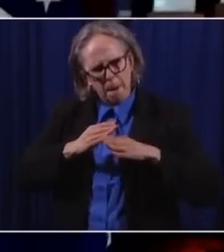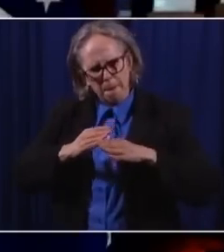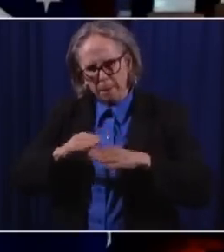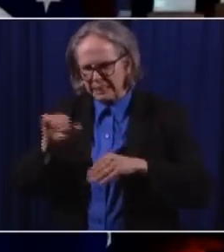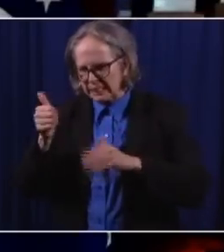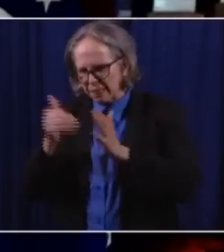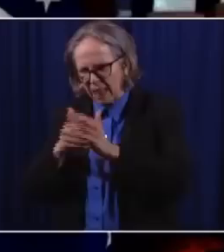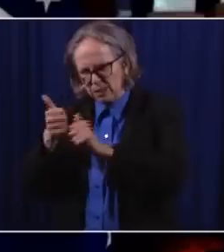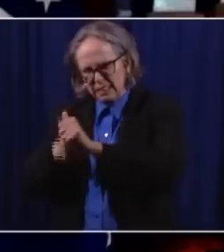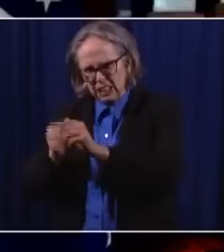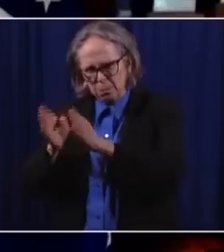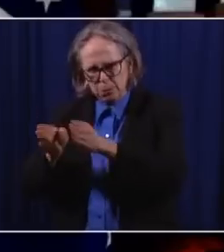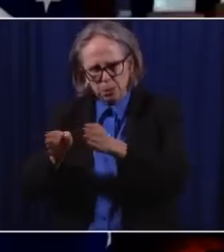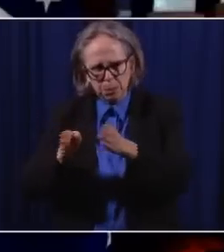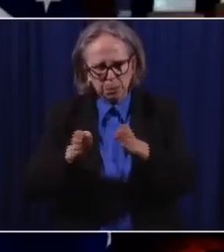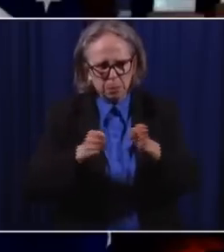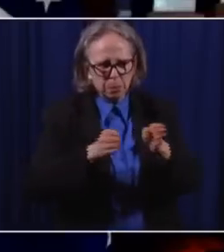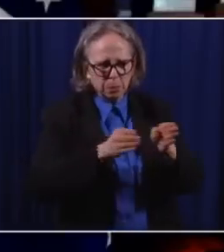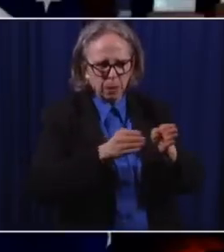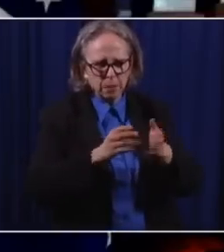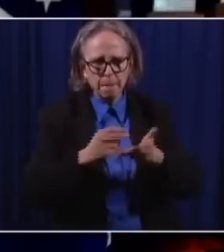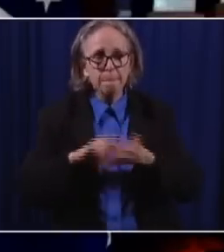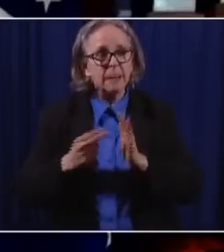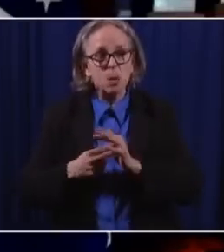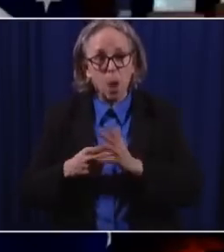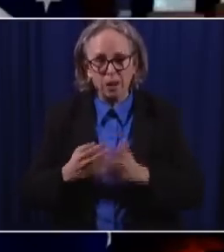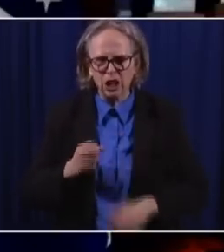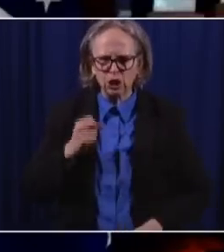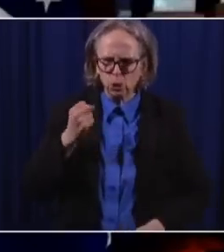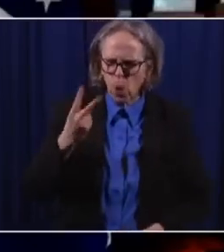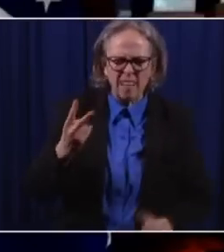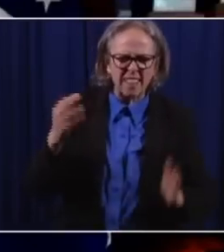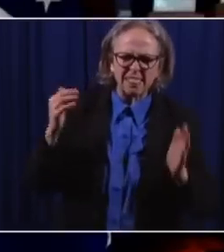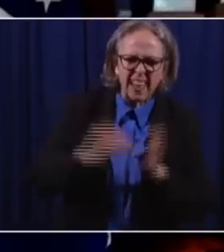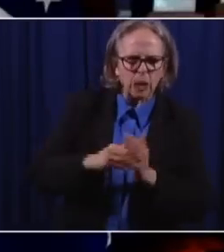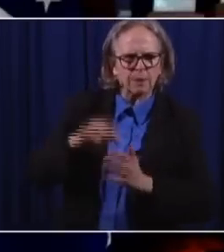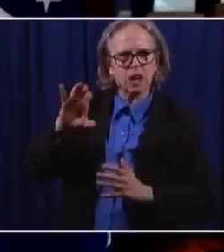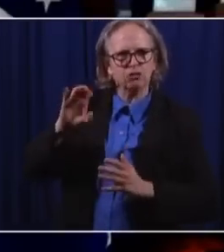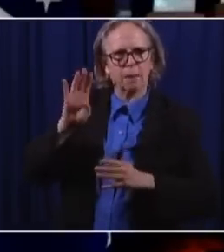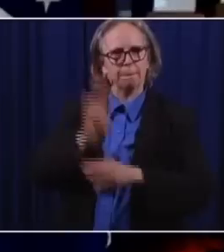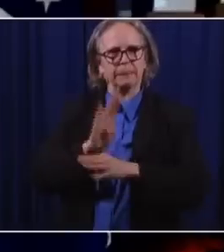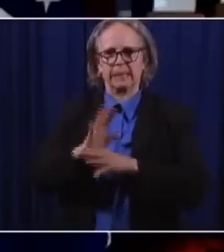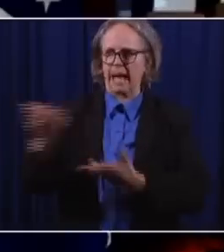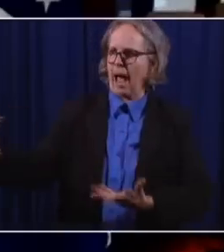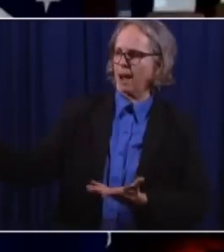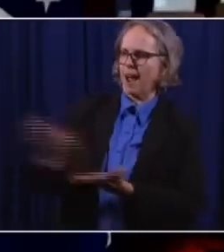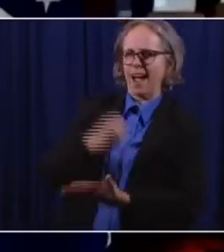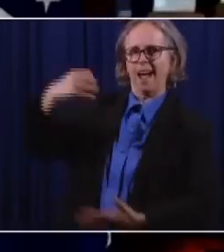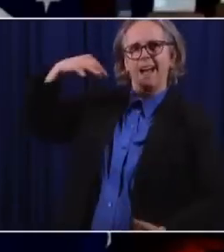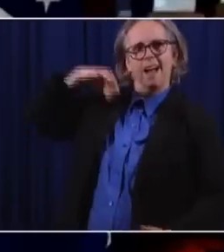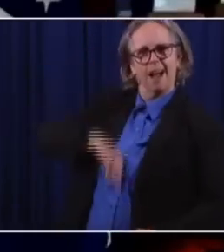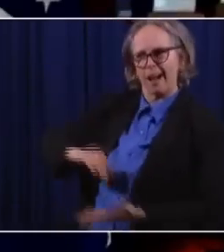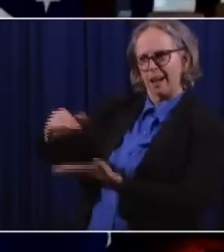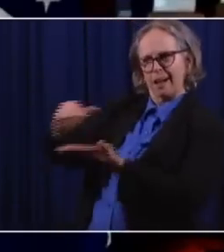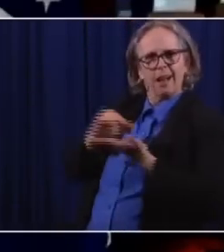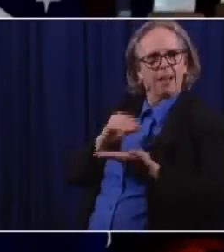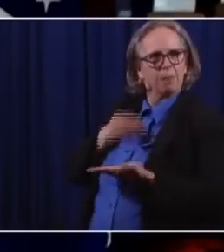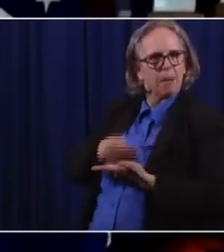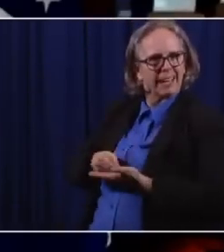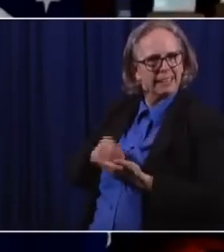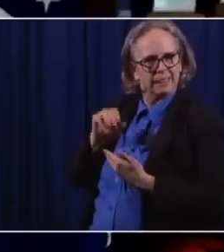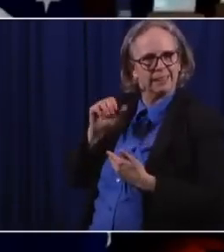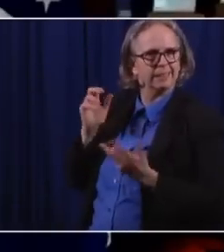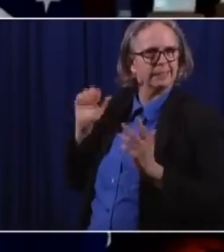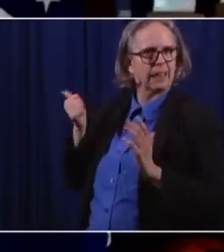or 12,500 businesses that will be eligible for those. We know that early on we had a few